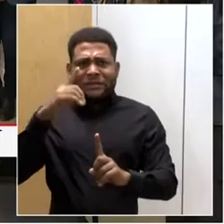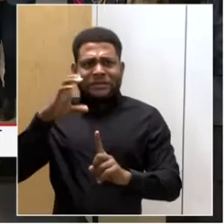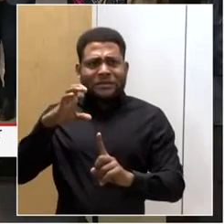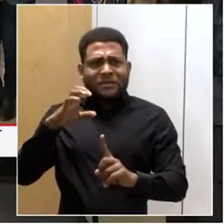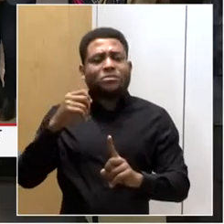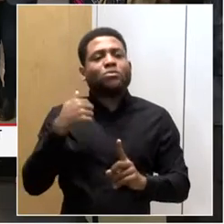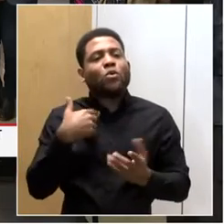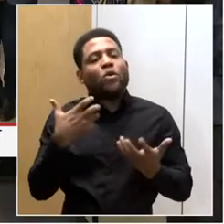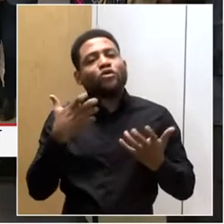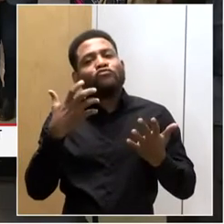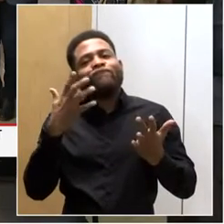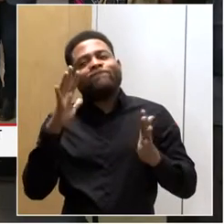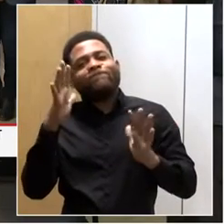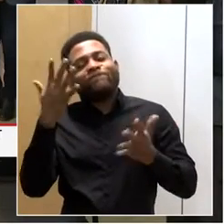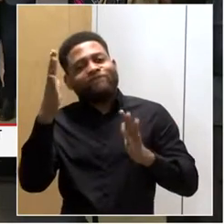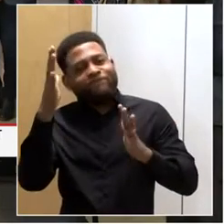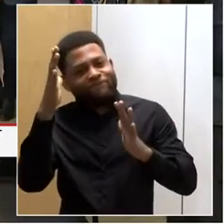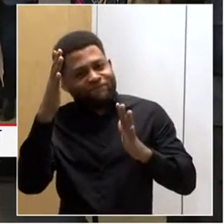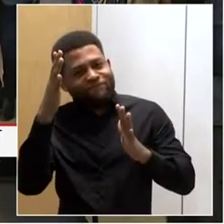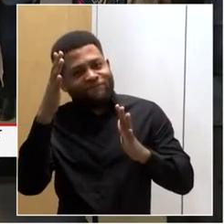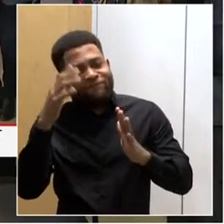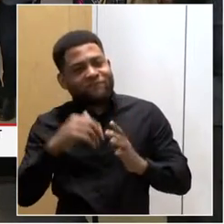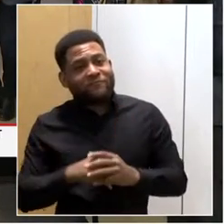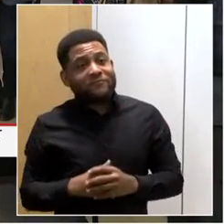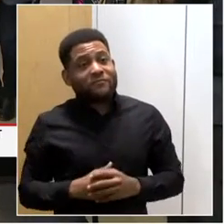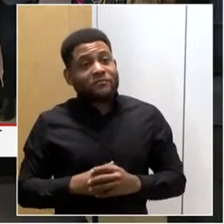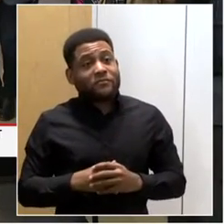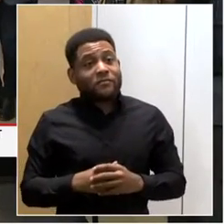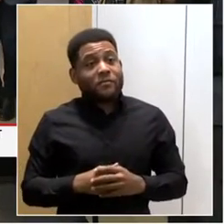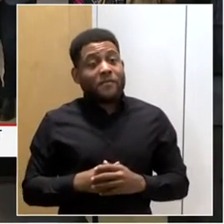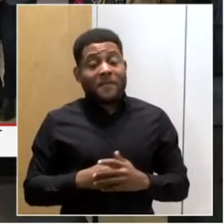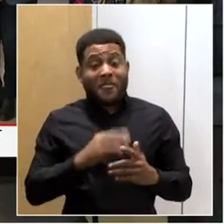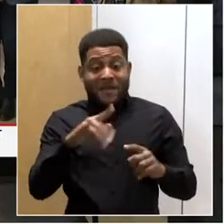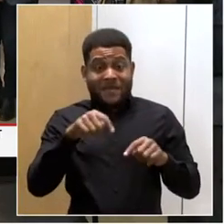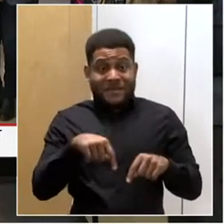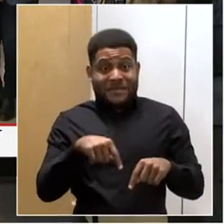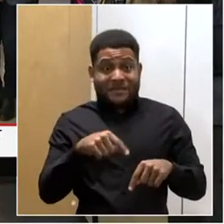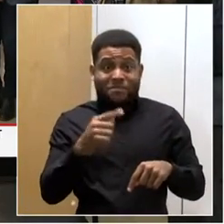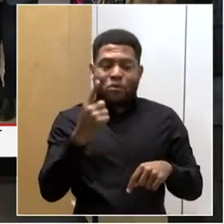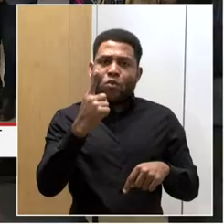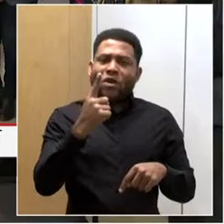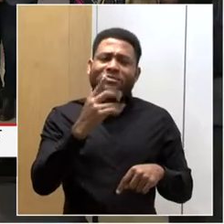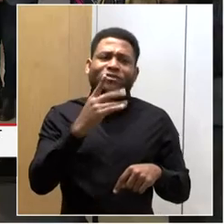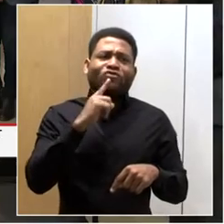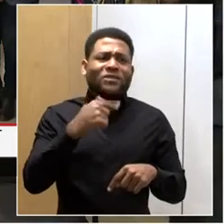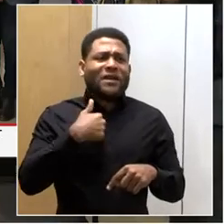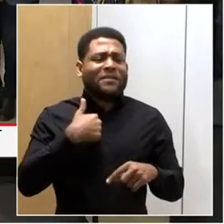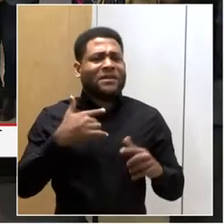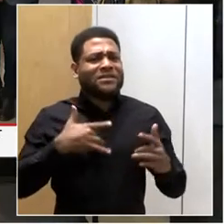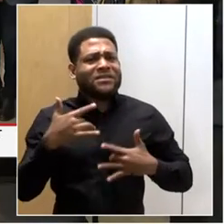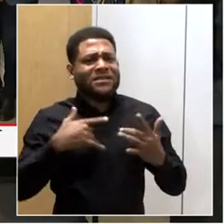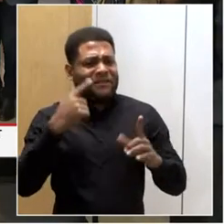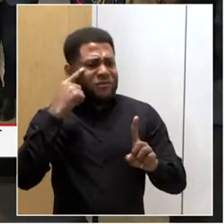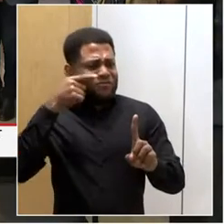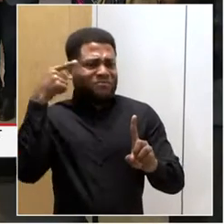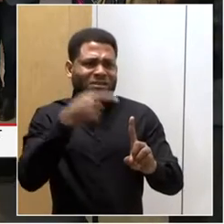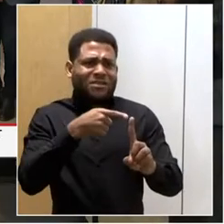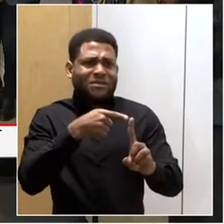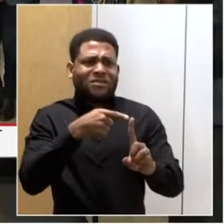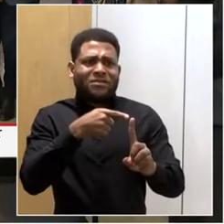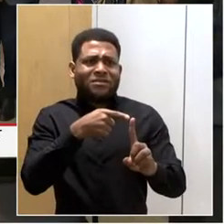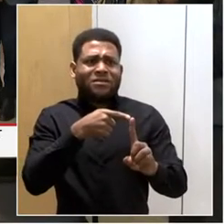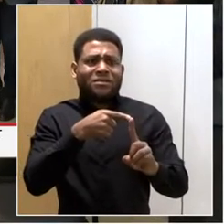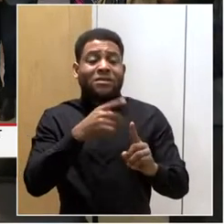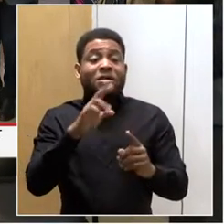those efforts. And this is one of those efforts that I wanted to be here to help applaud. And so I really appreciate the work that's going into this. And then